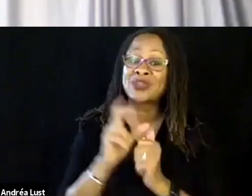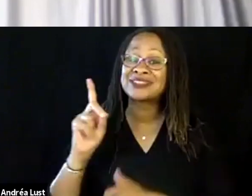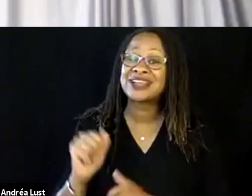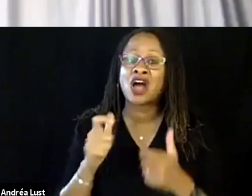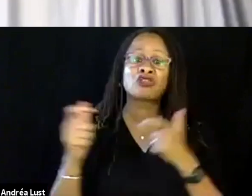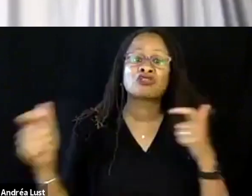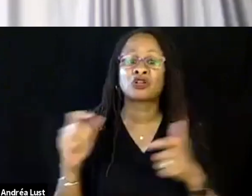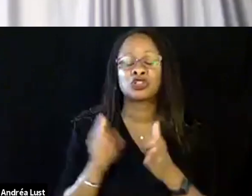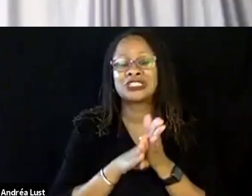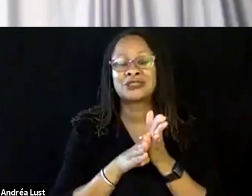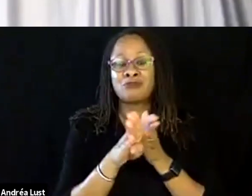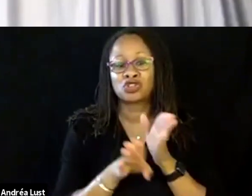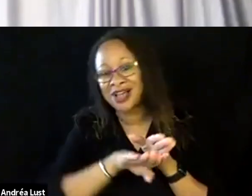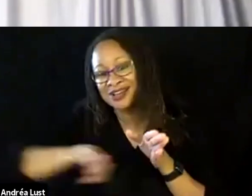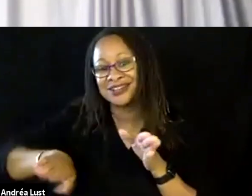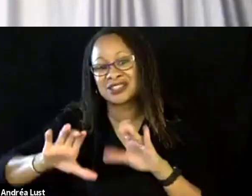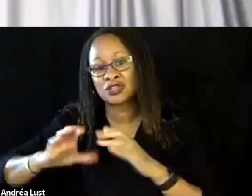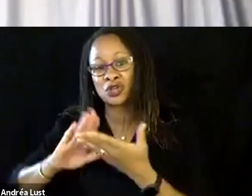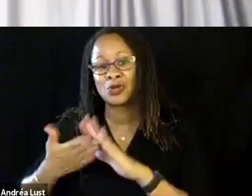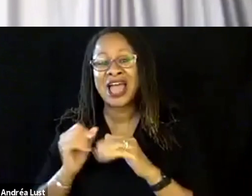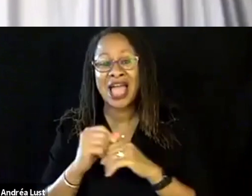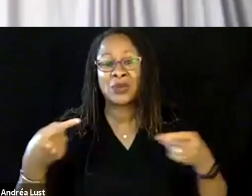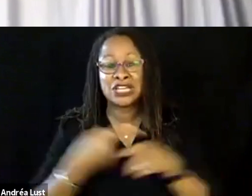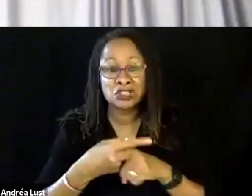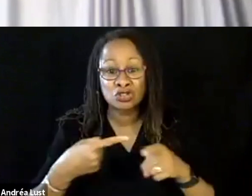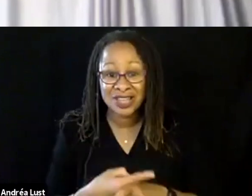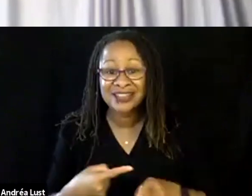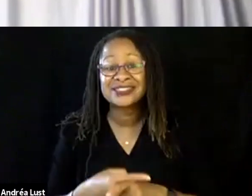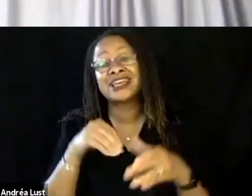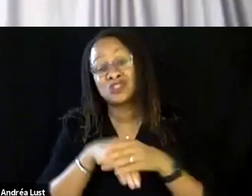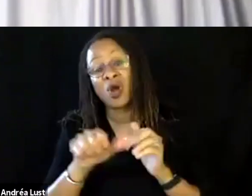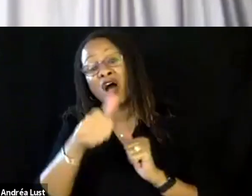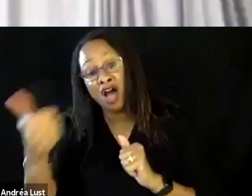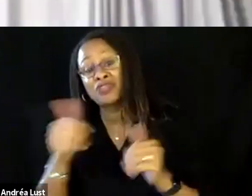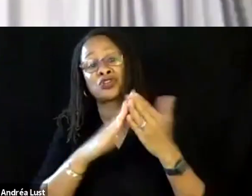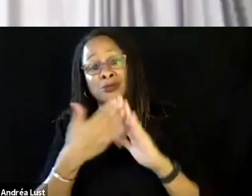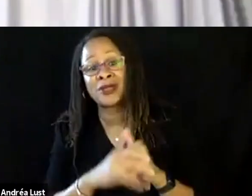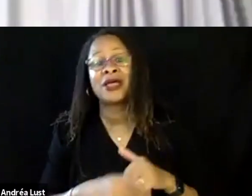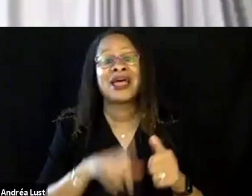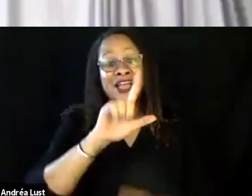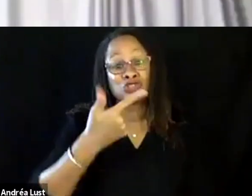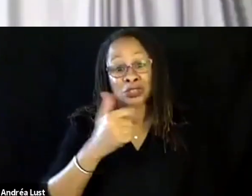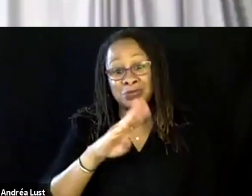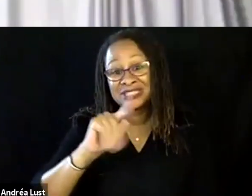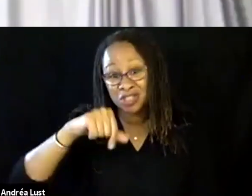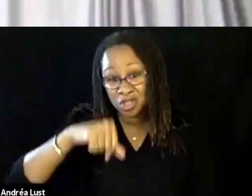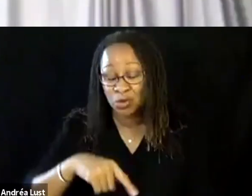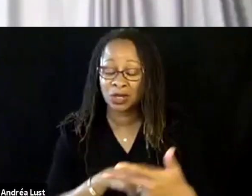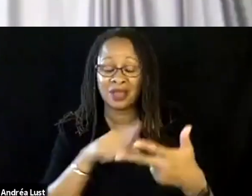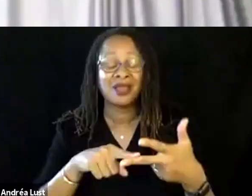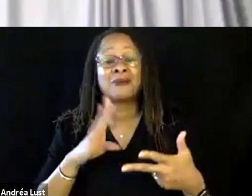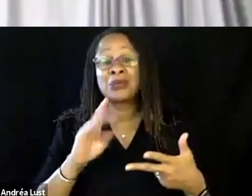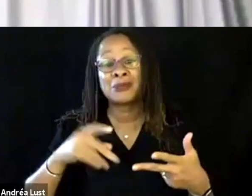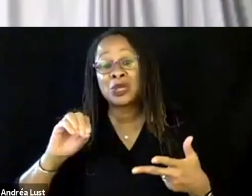largest marginalized community, and we intersect into every other community. We intersect into LGBTQ, we intersect into people